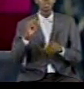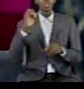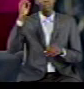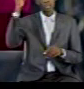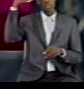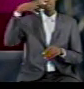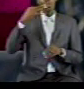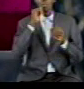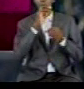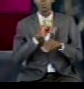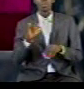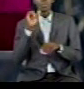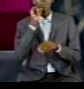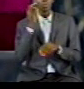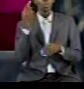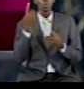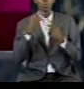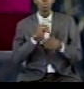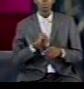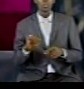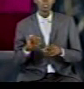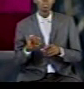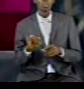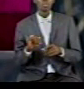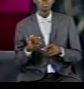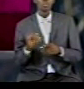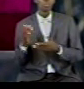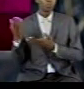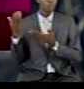here carrying my neighbors